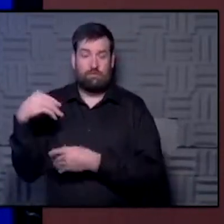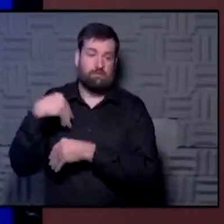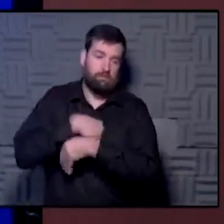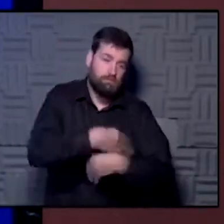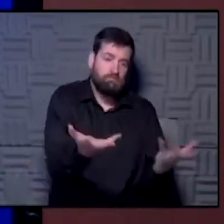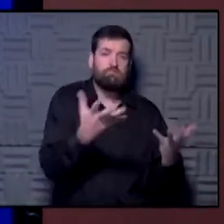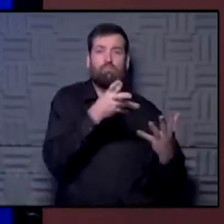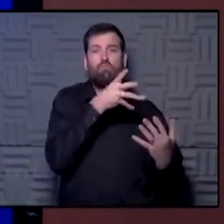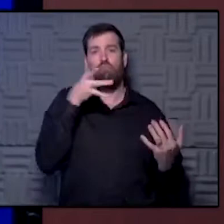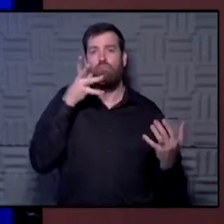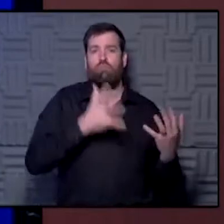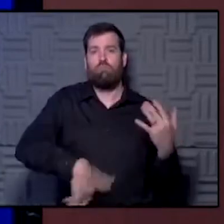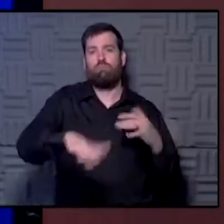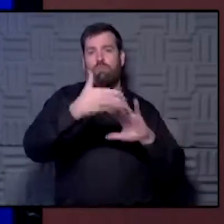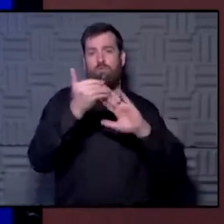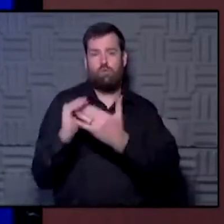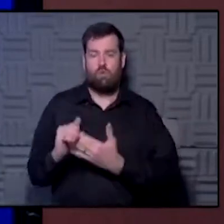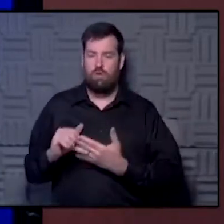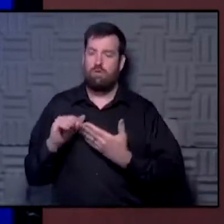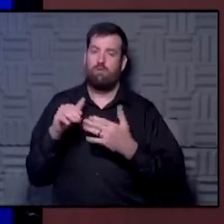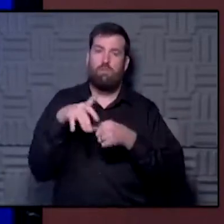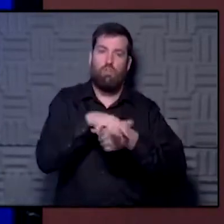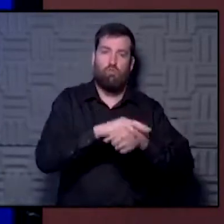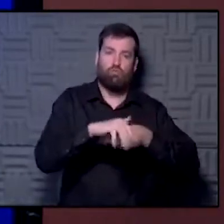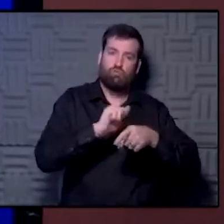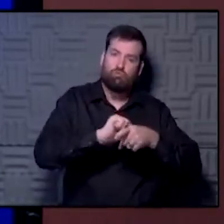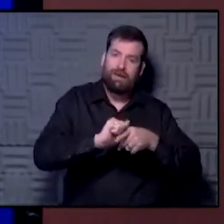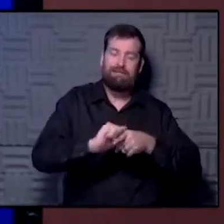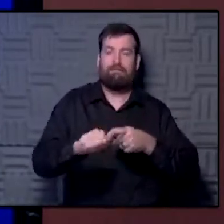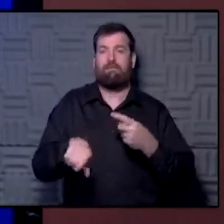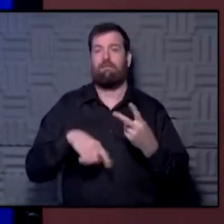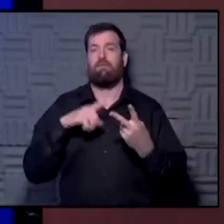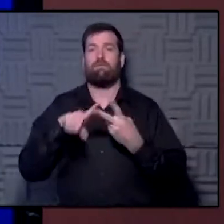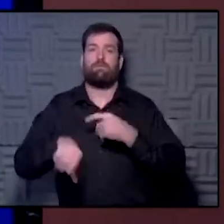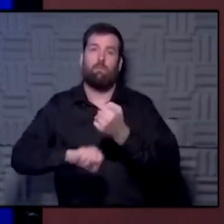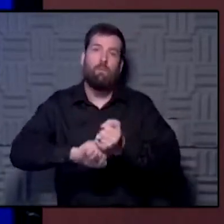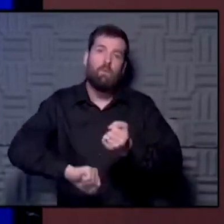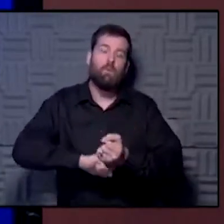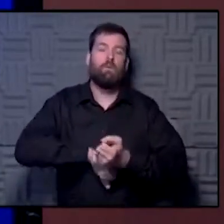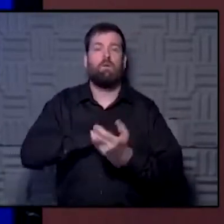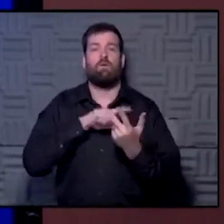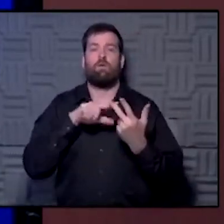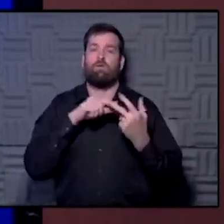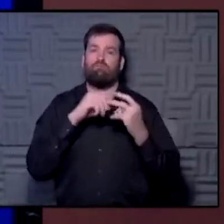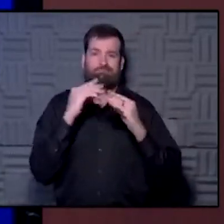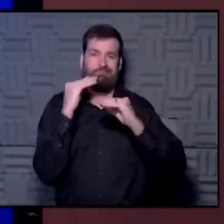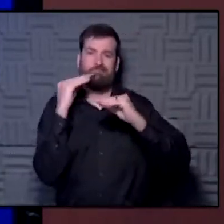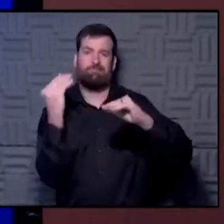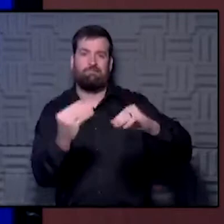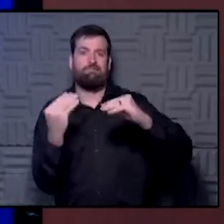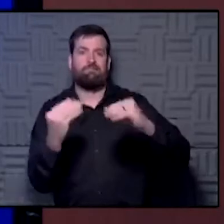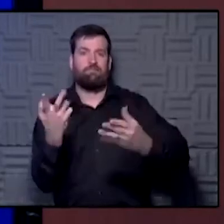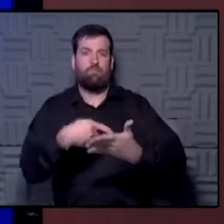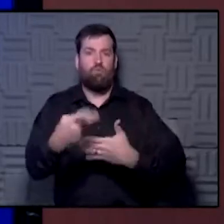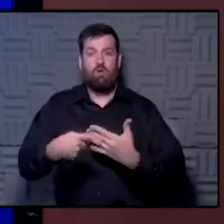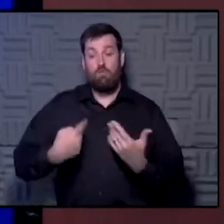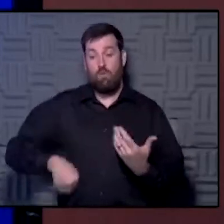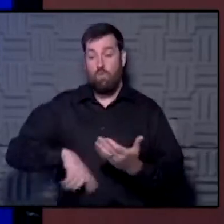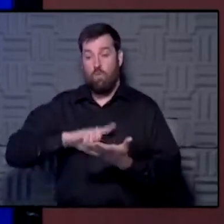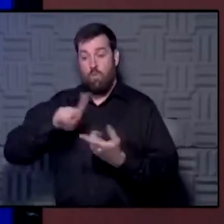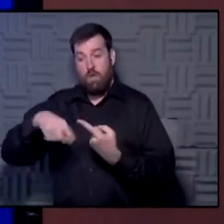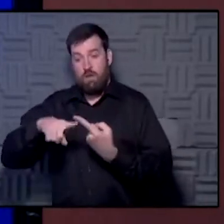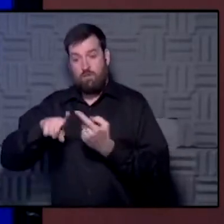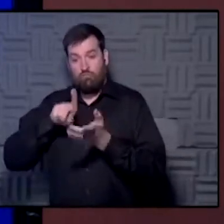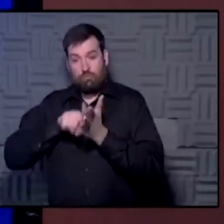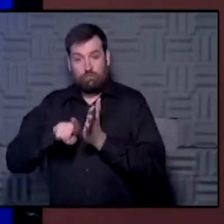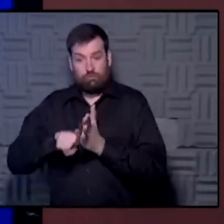through protocols and guidelines and localized trainings and support and ongoing education programs. And when research indicates a